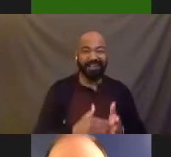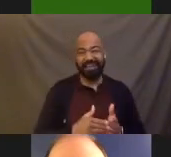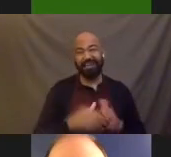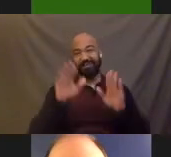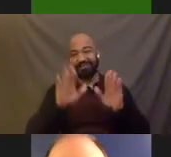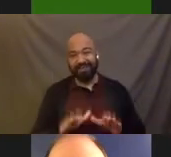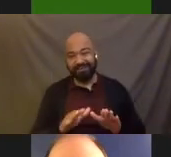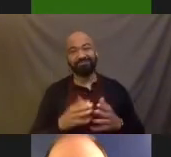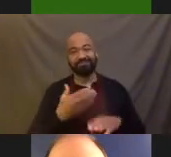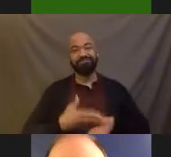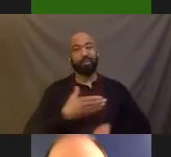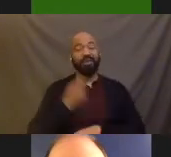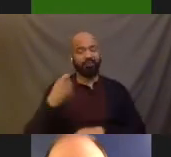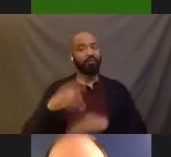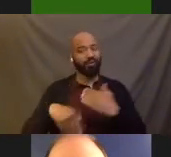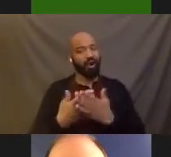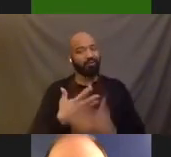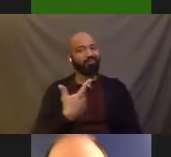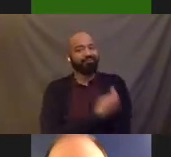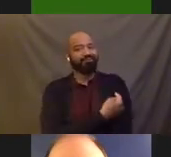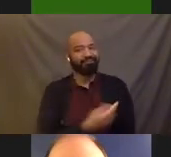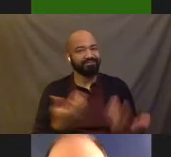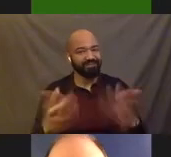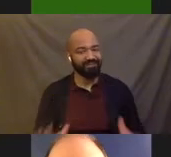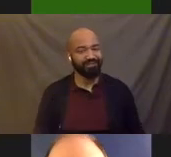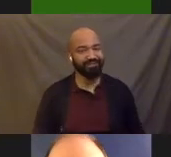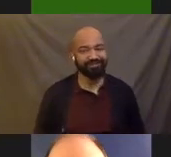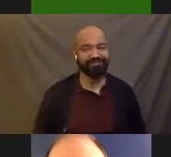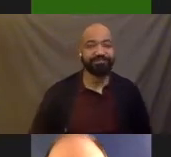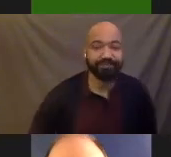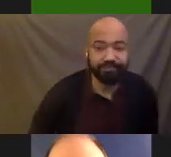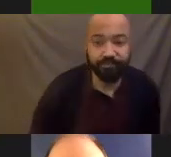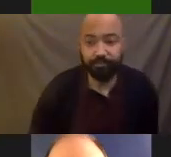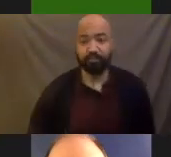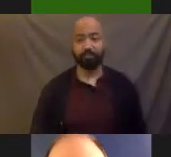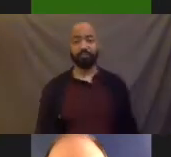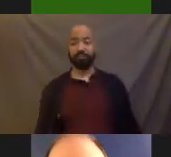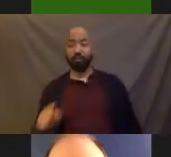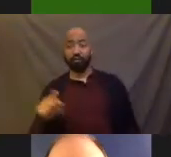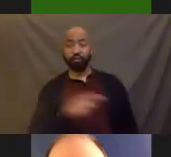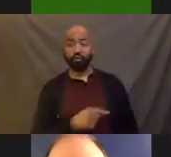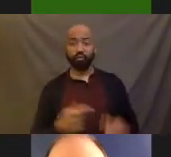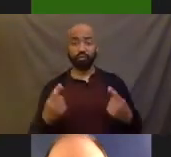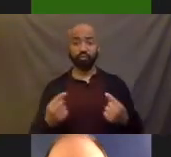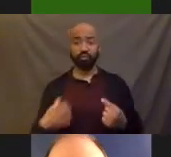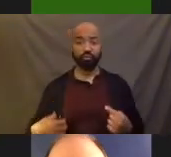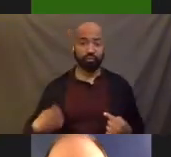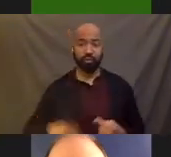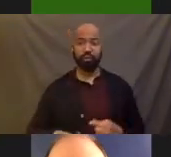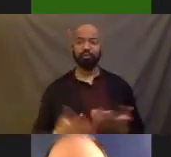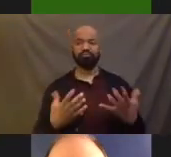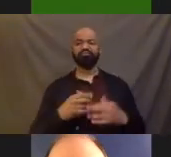great. So what should you do? I would say if you have any questions about the vaccines, talk to your provider. They